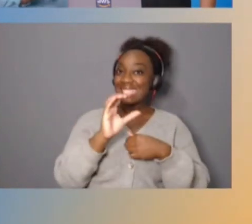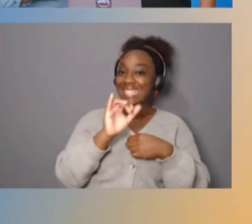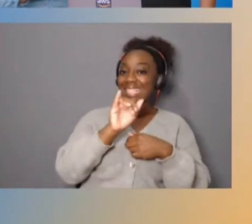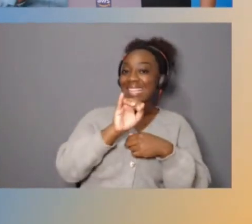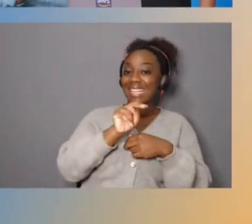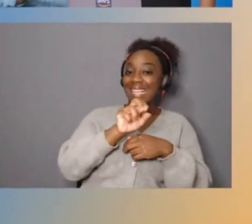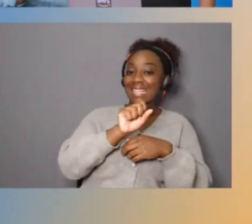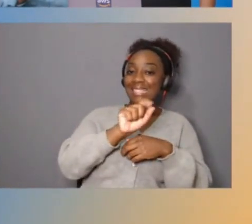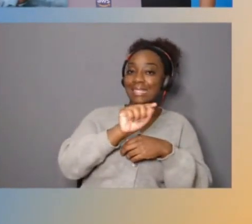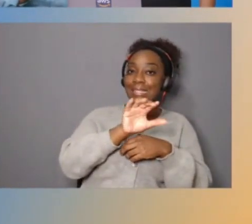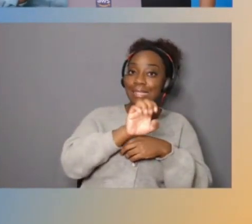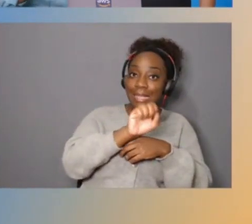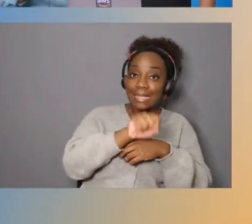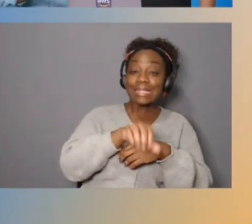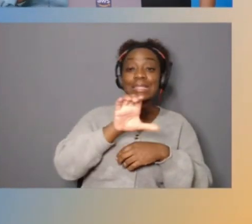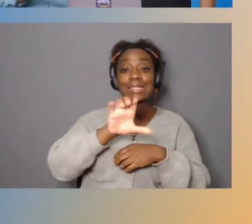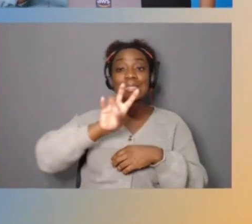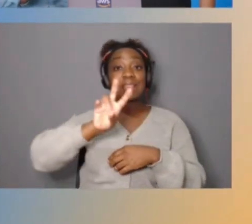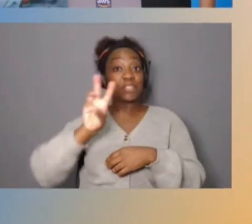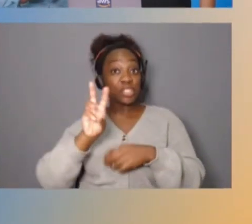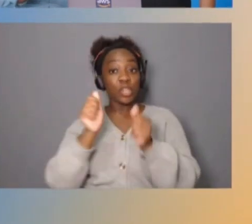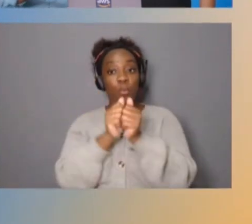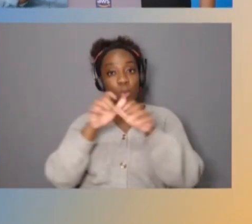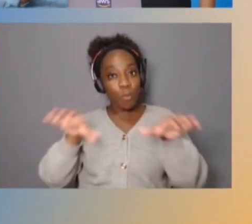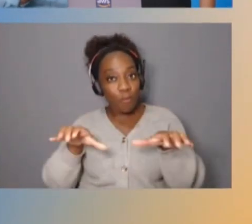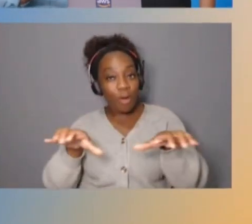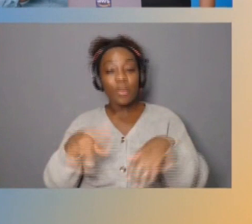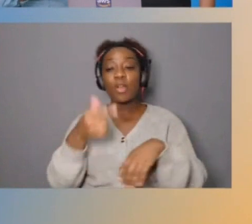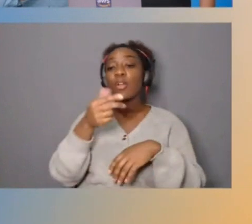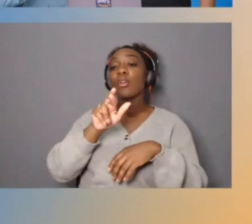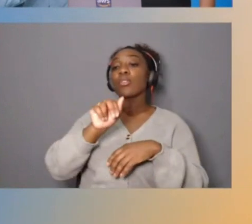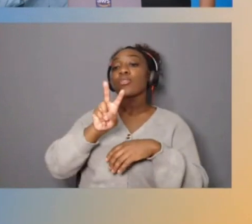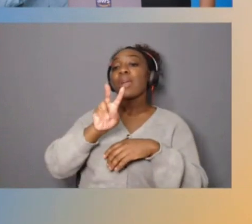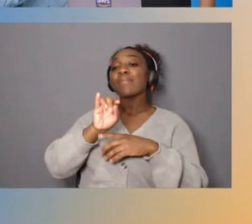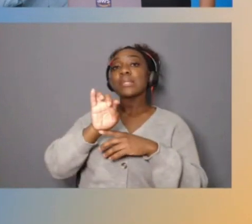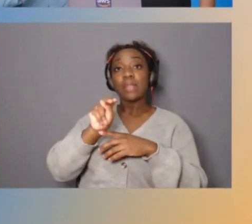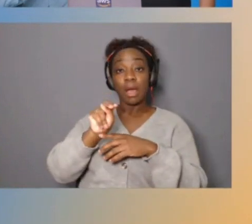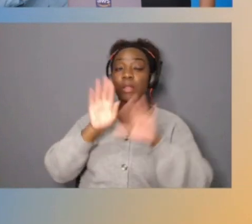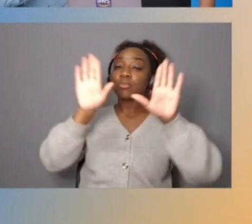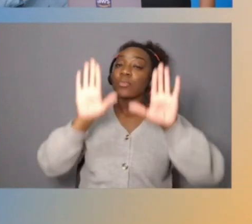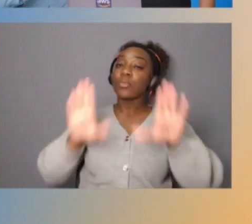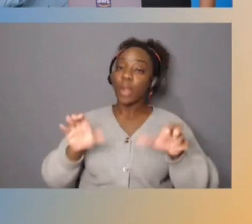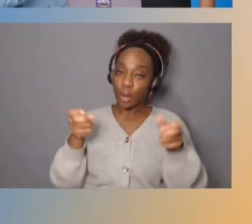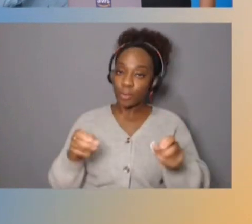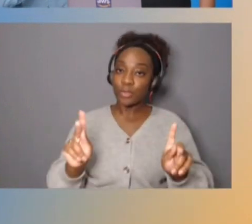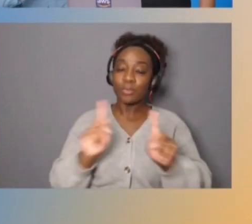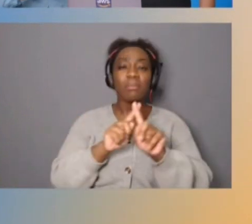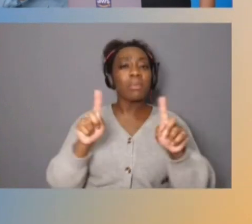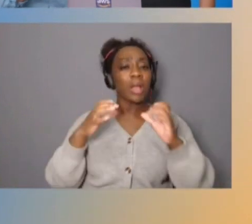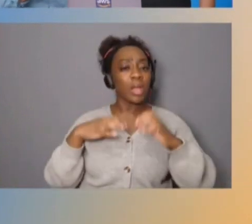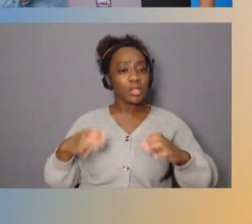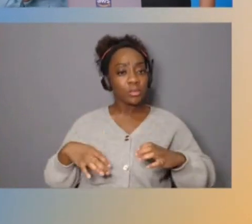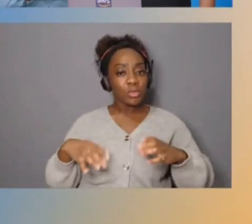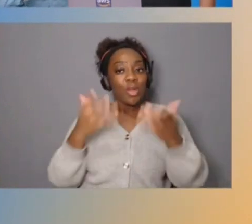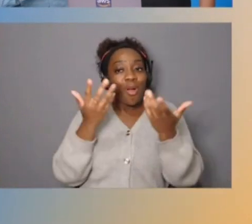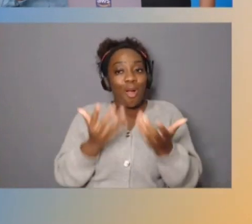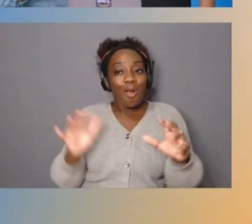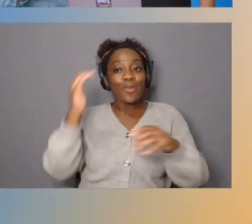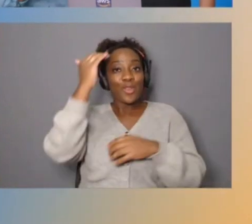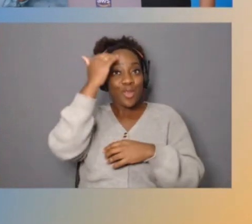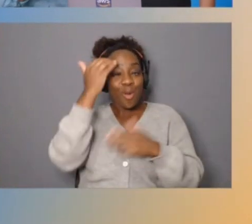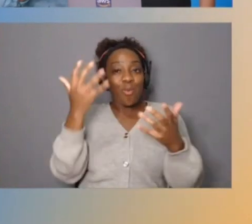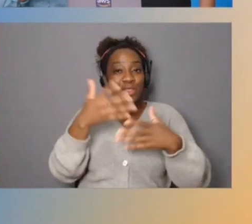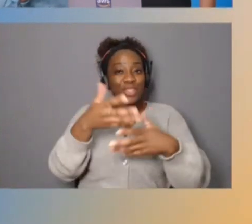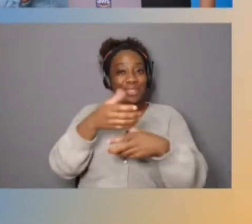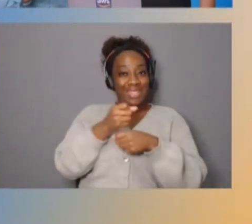with the performance on the Graviton side as well is a great opportunity. But customers know what they're getting and are kind of